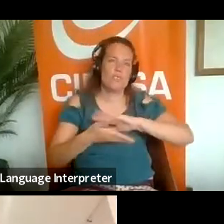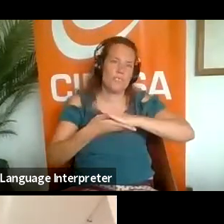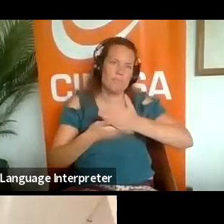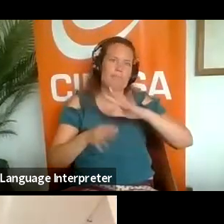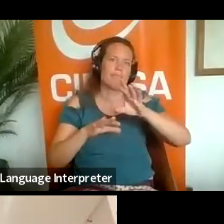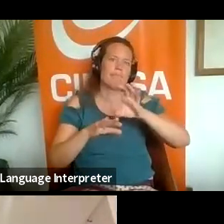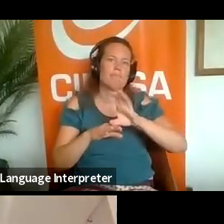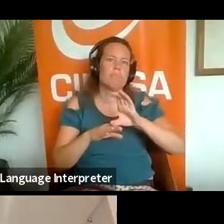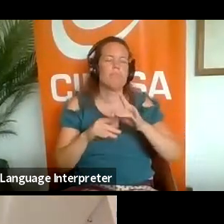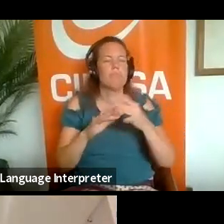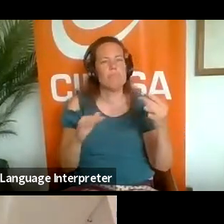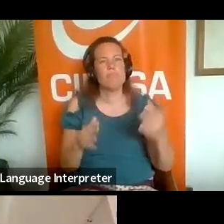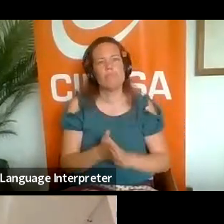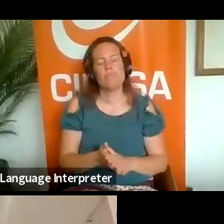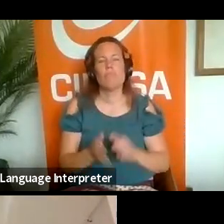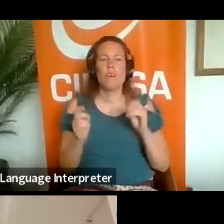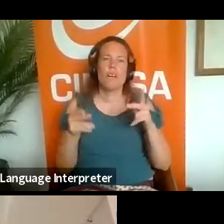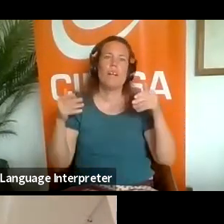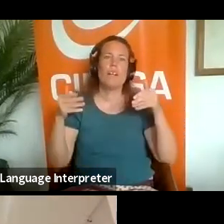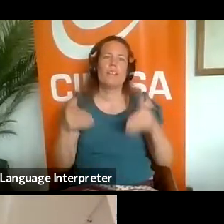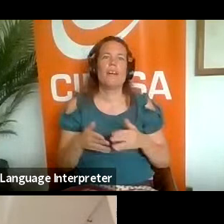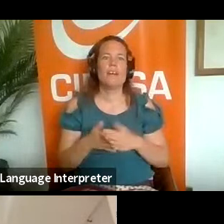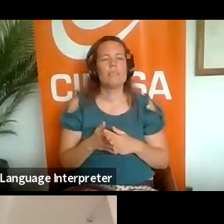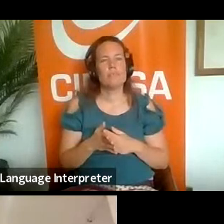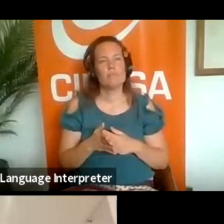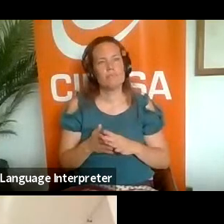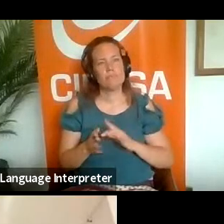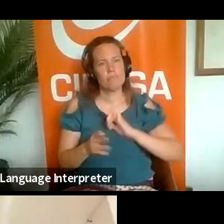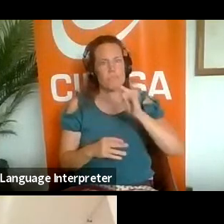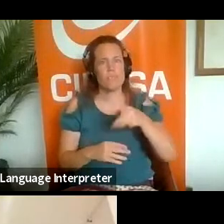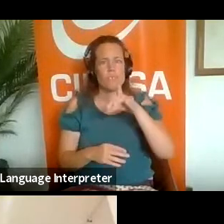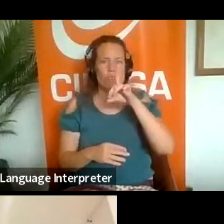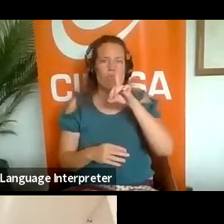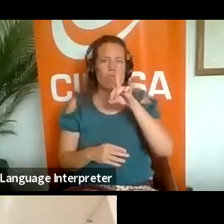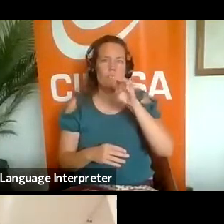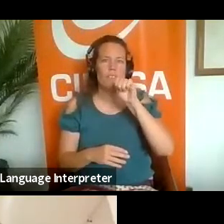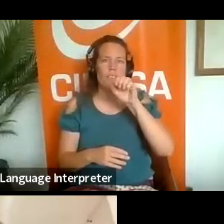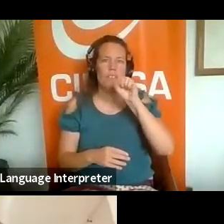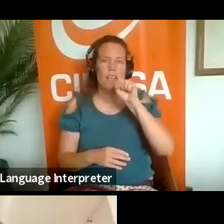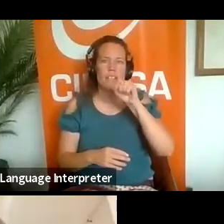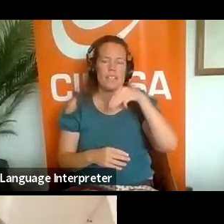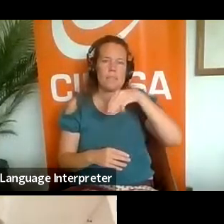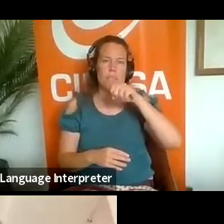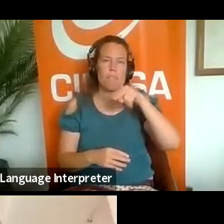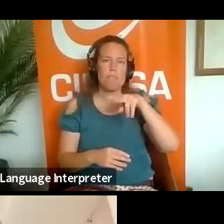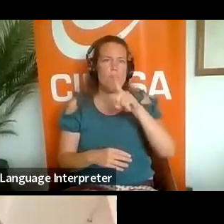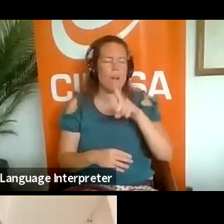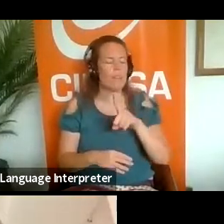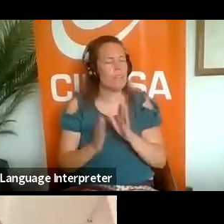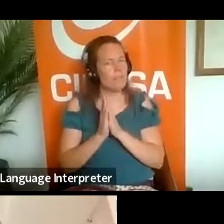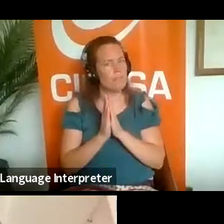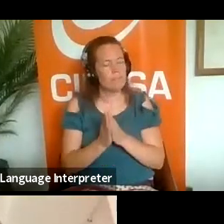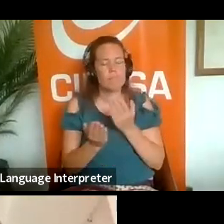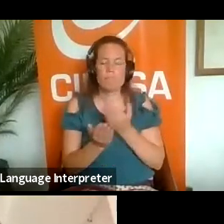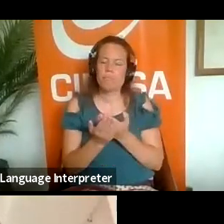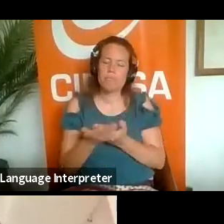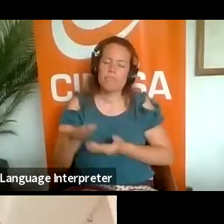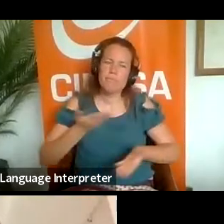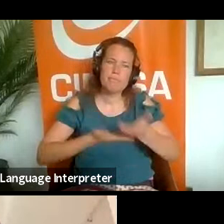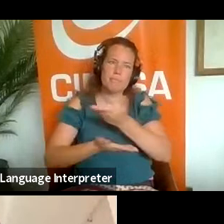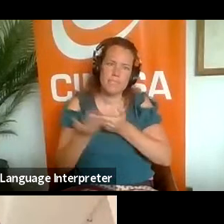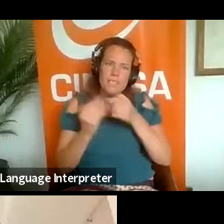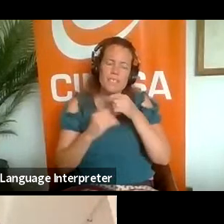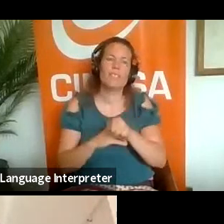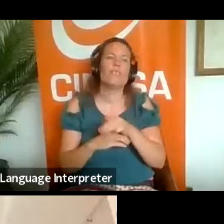right, I'm going to move now to Desmond. And Desmond, please share with us, your experience with